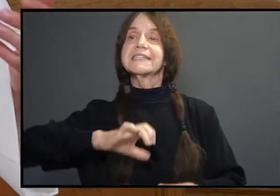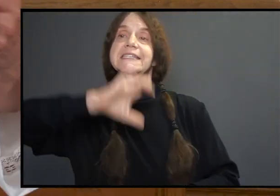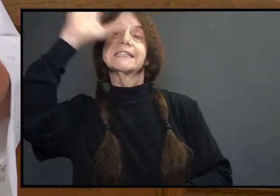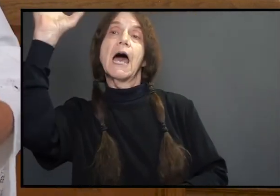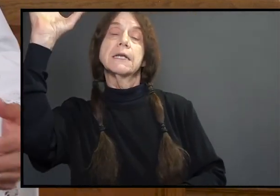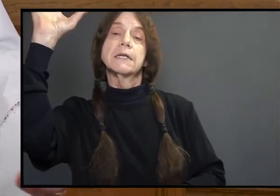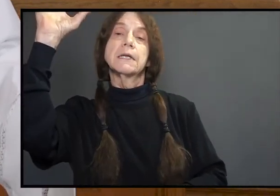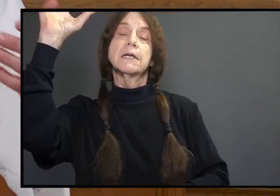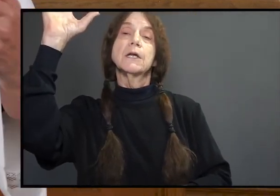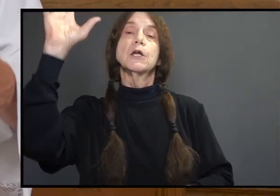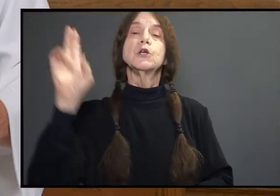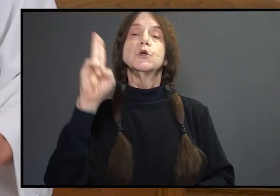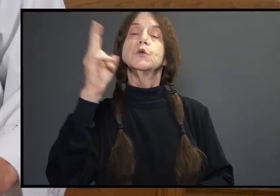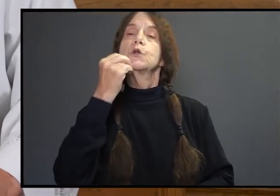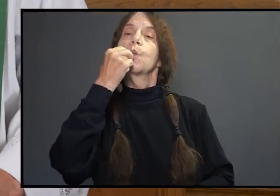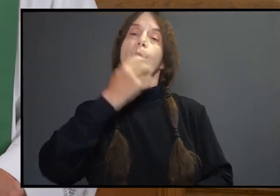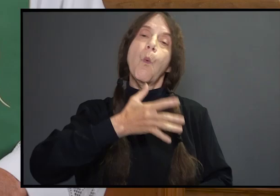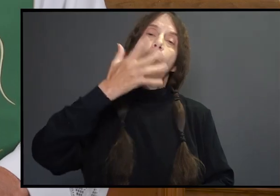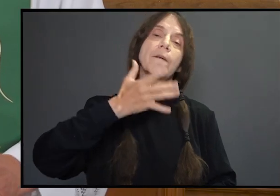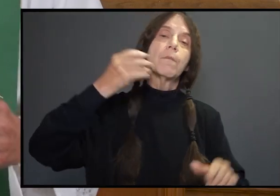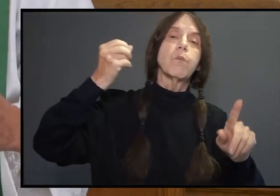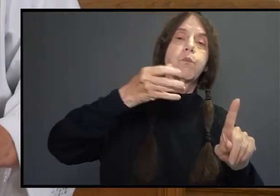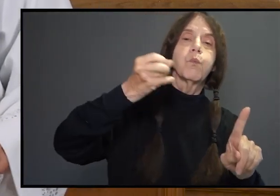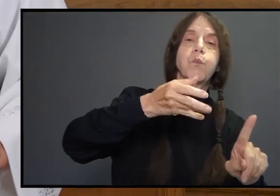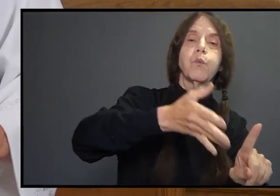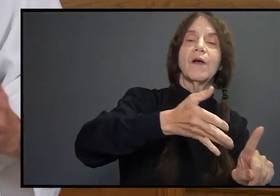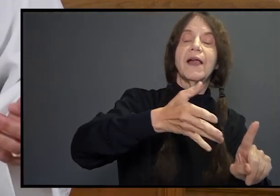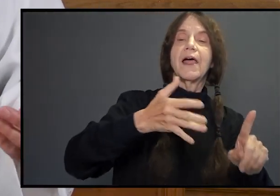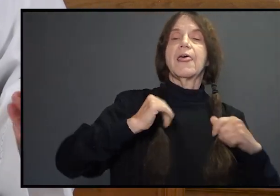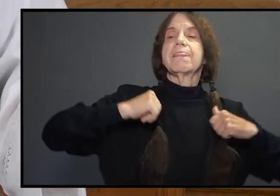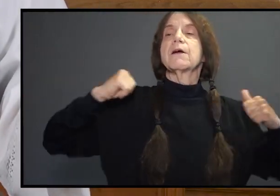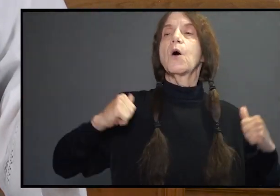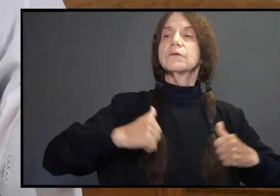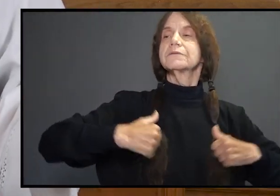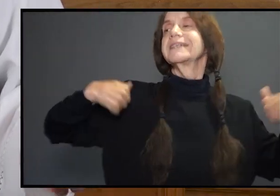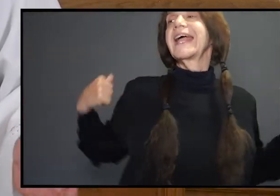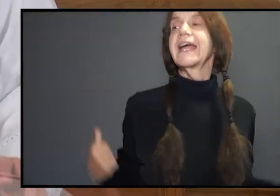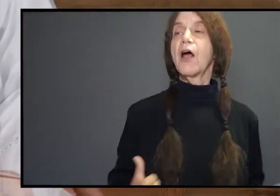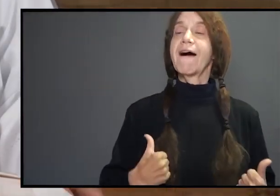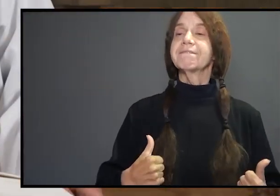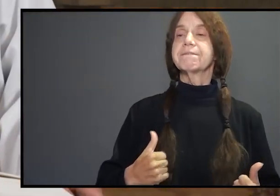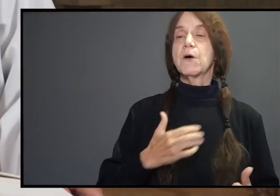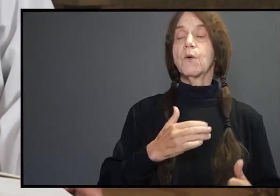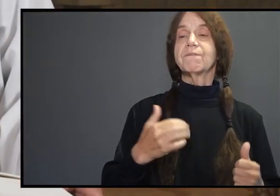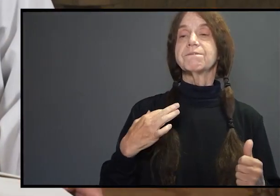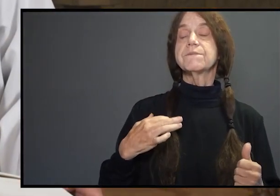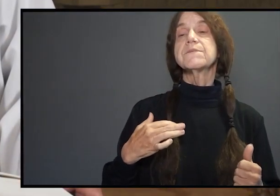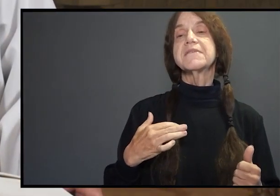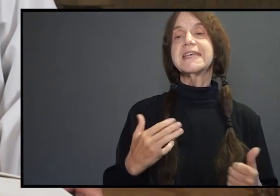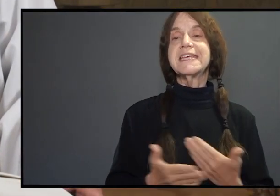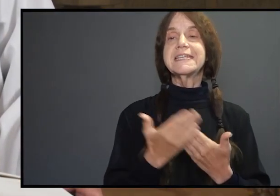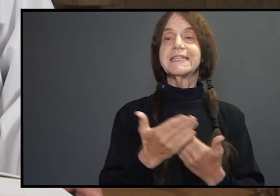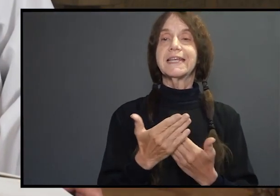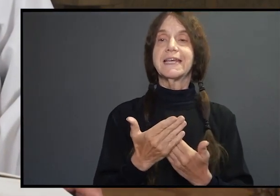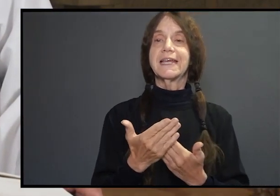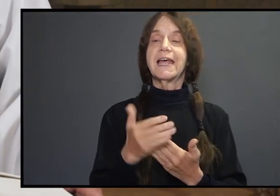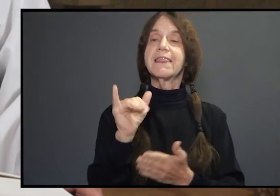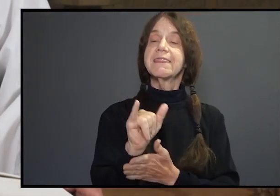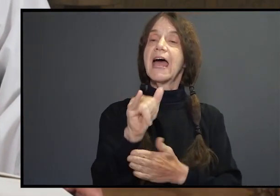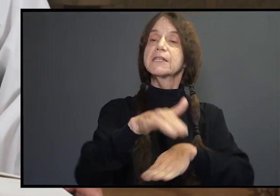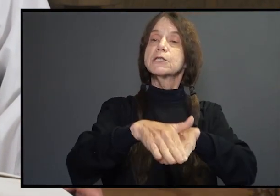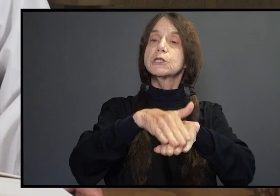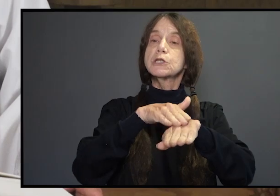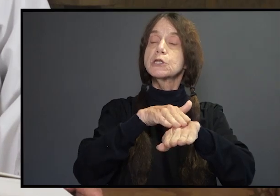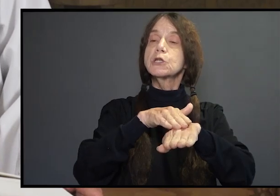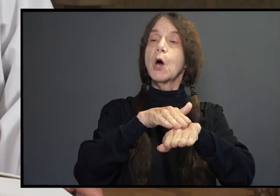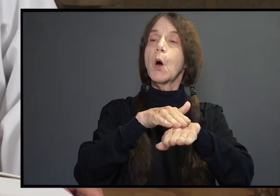gradually used its warmth upon the person until the coat was shed voluntarily. The gentle and gradual